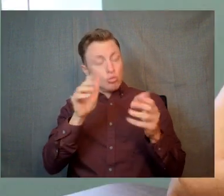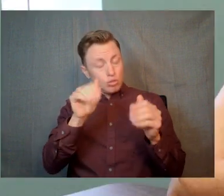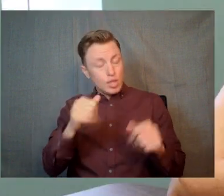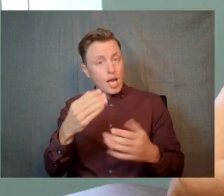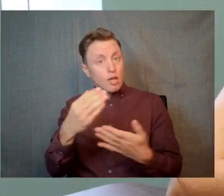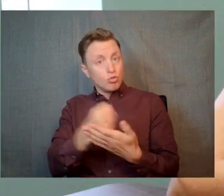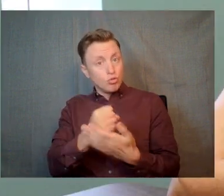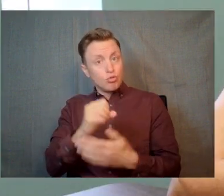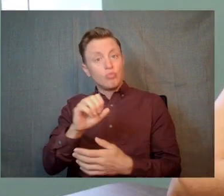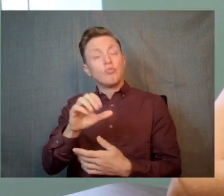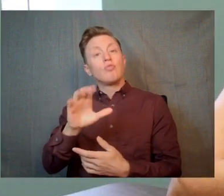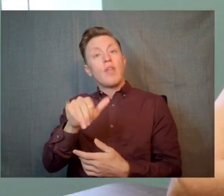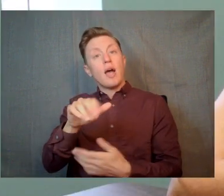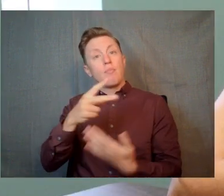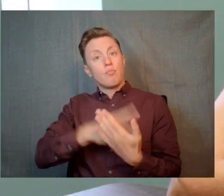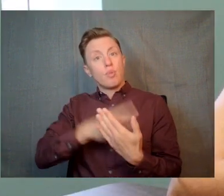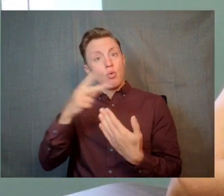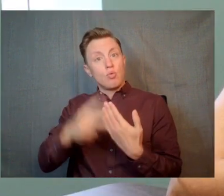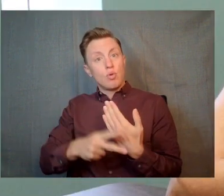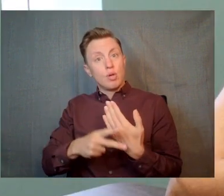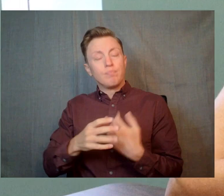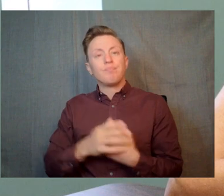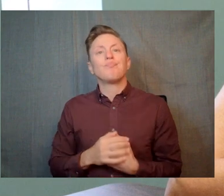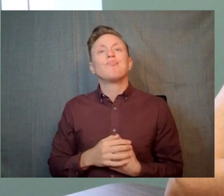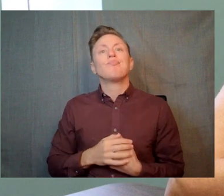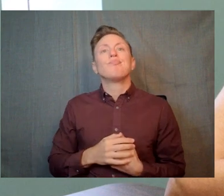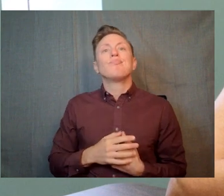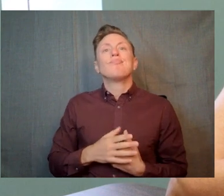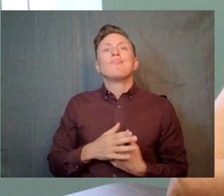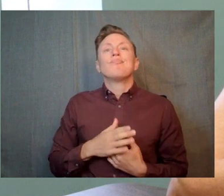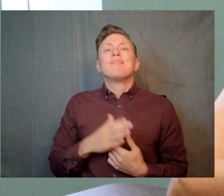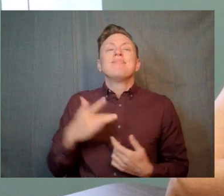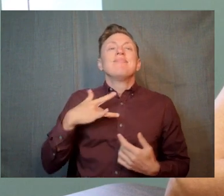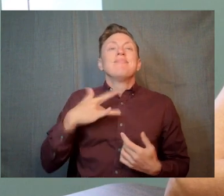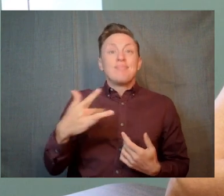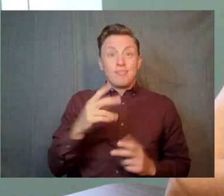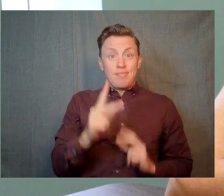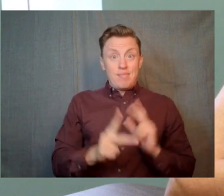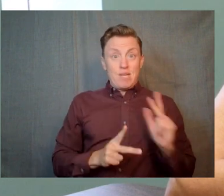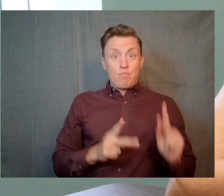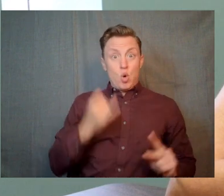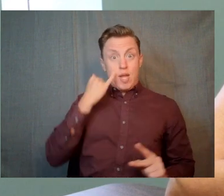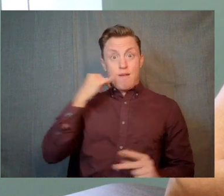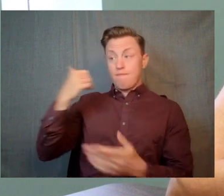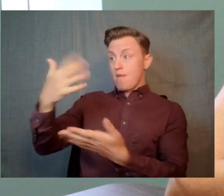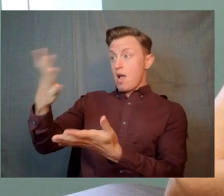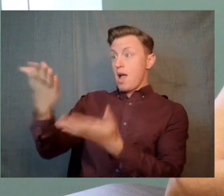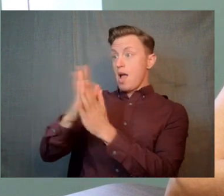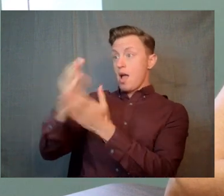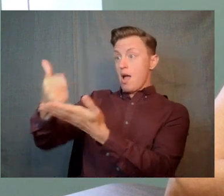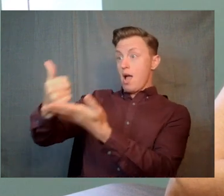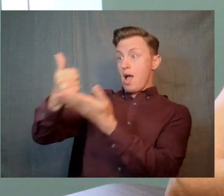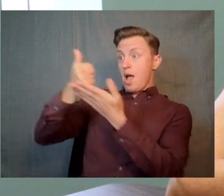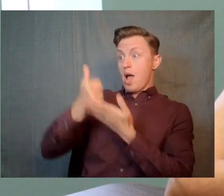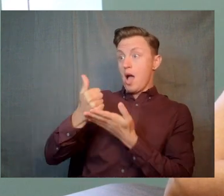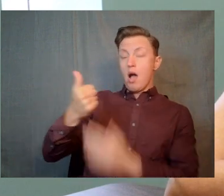LTSS. So often we think that by rejecting help, we are somehow